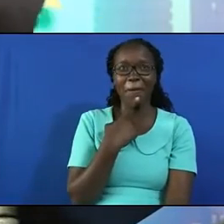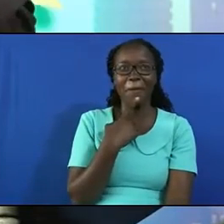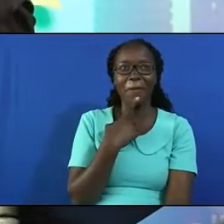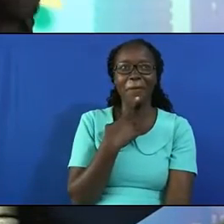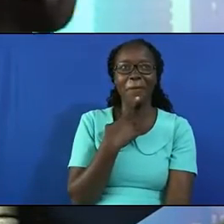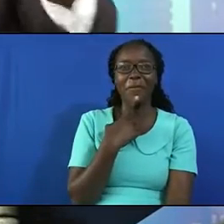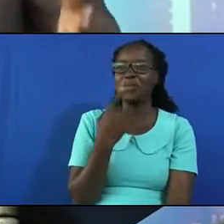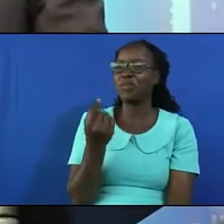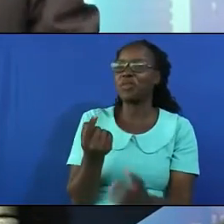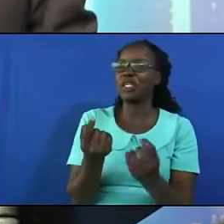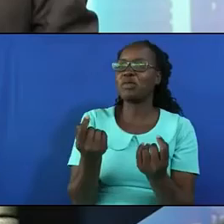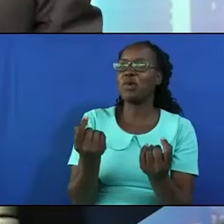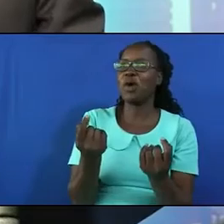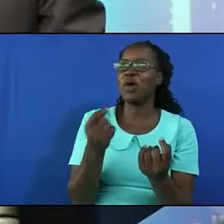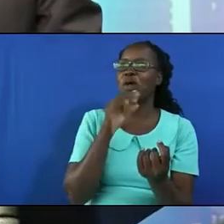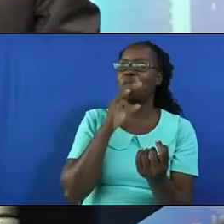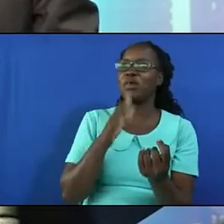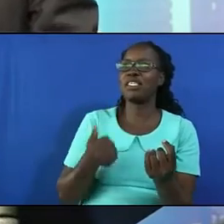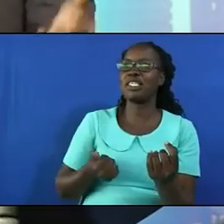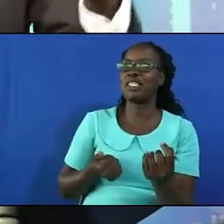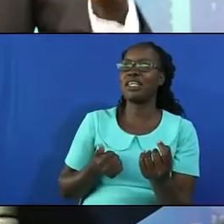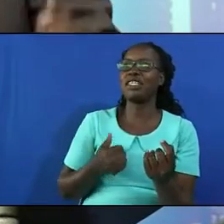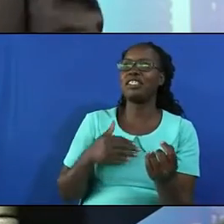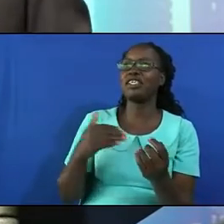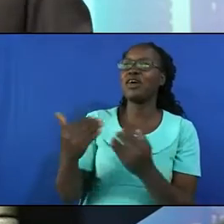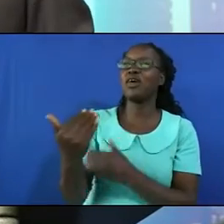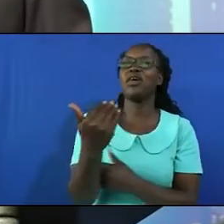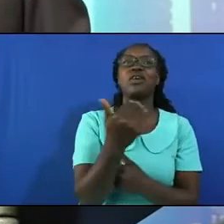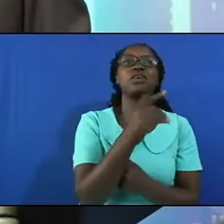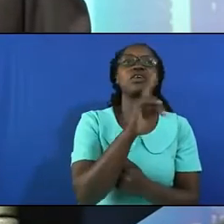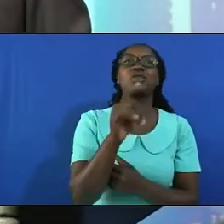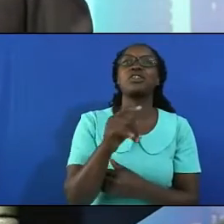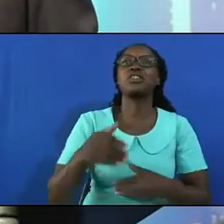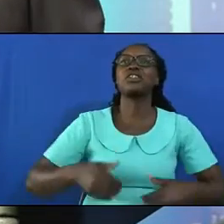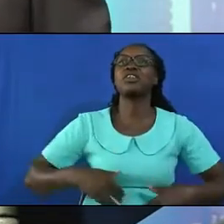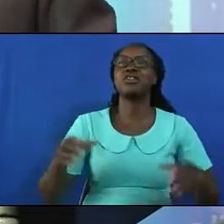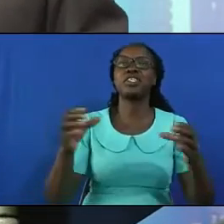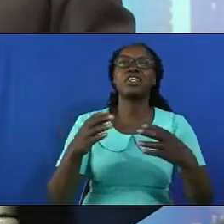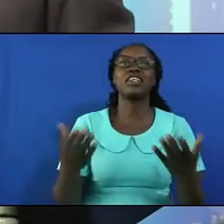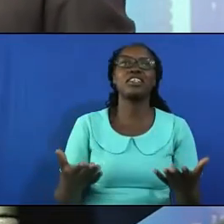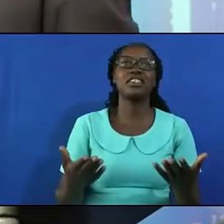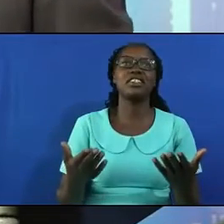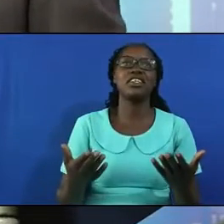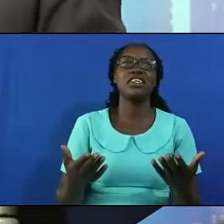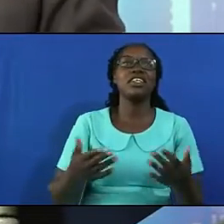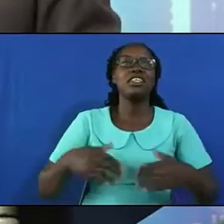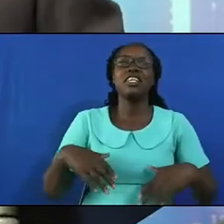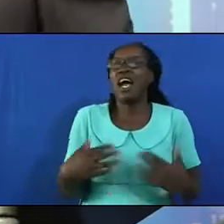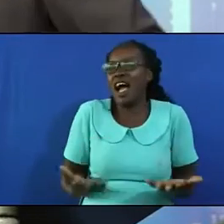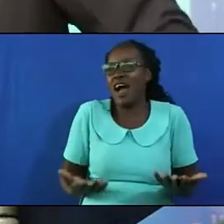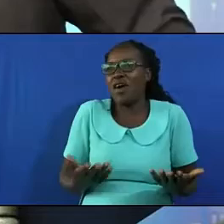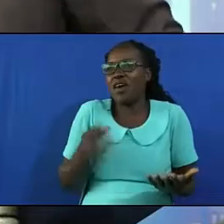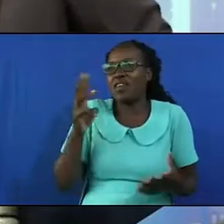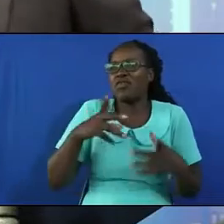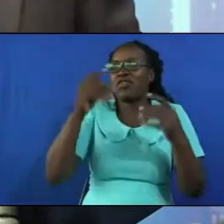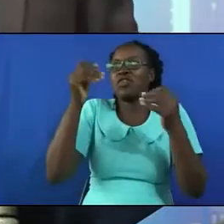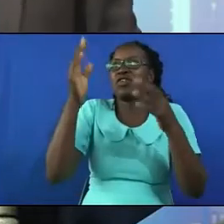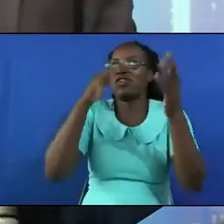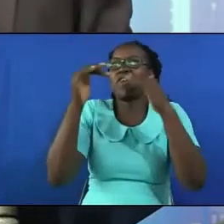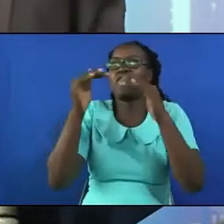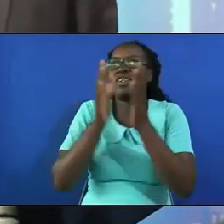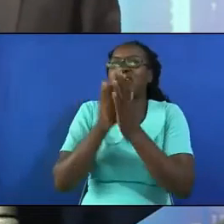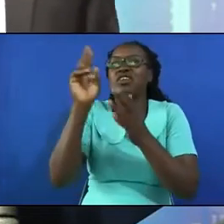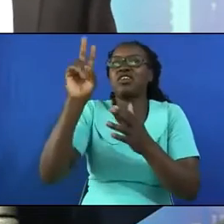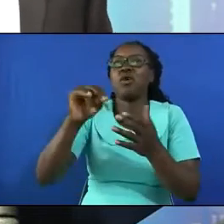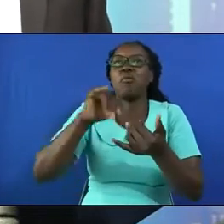That's why small boys and girls always ask this question in the youth class. It's now, how will it be if we go to heaven and there